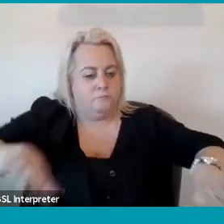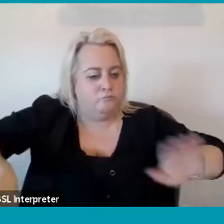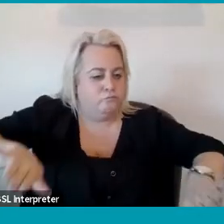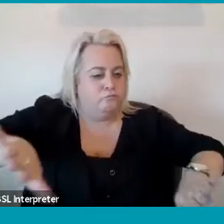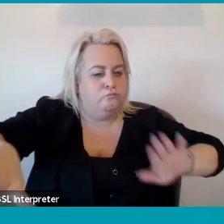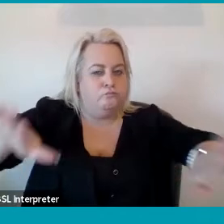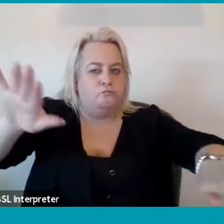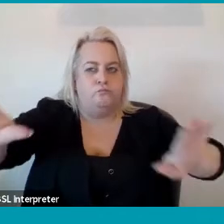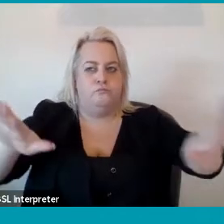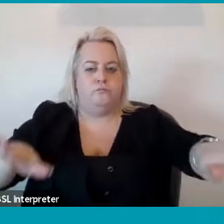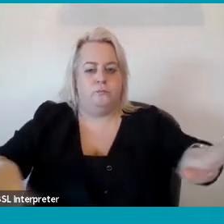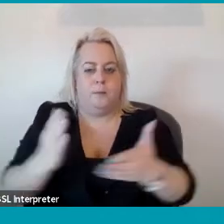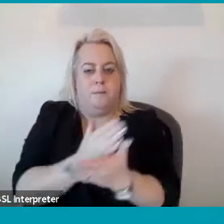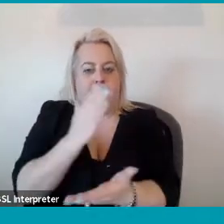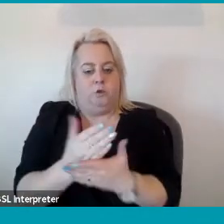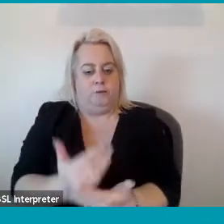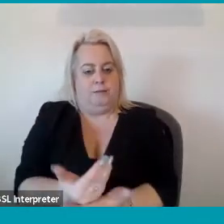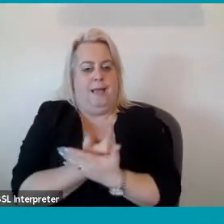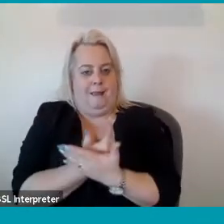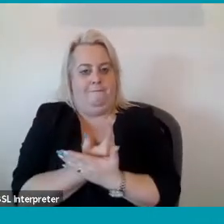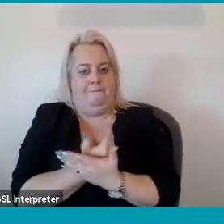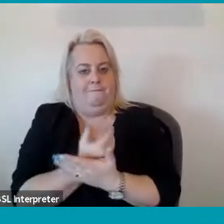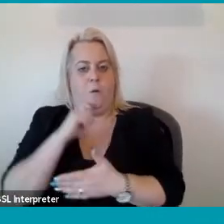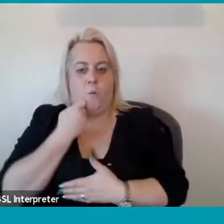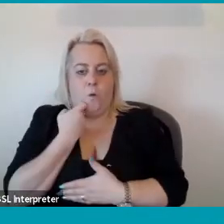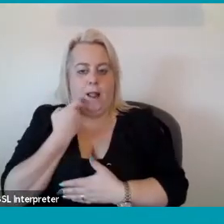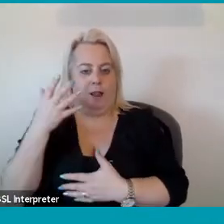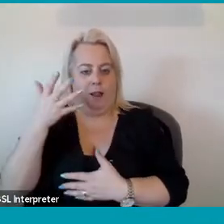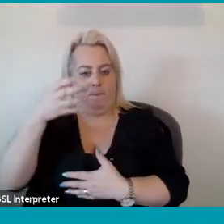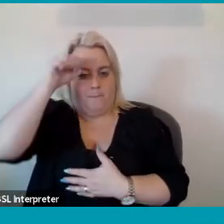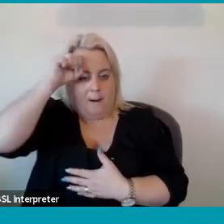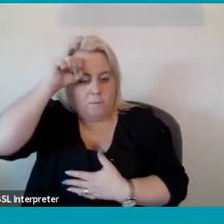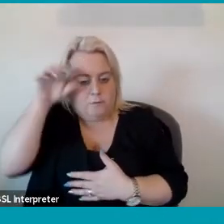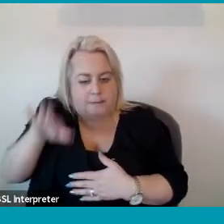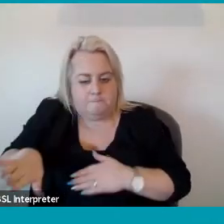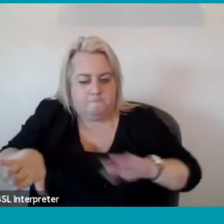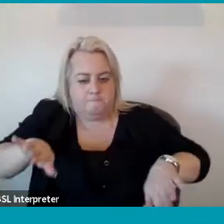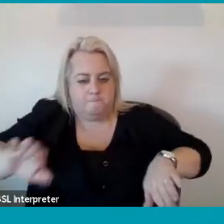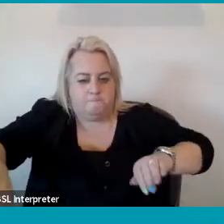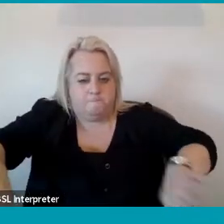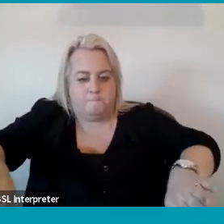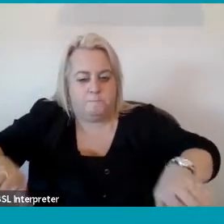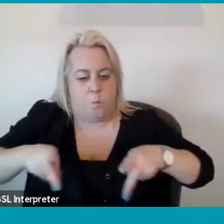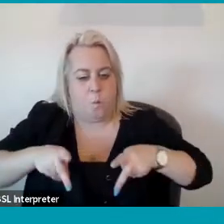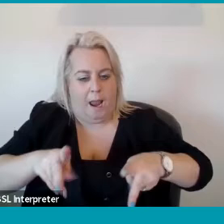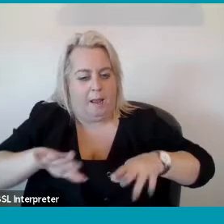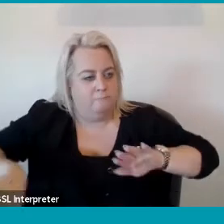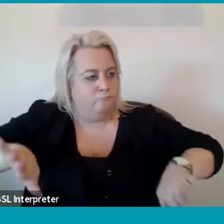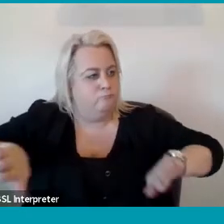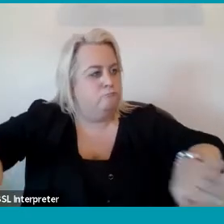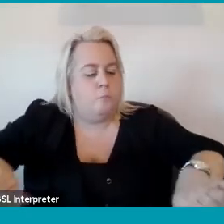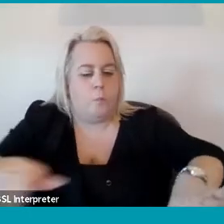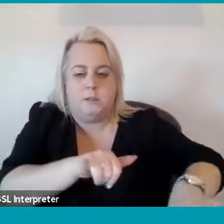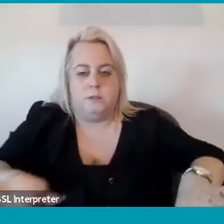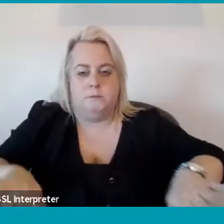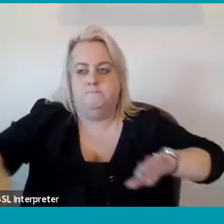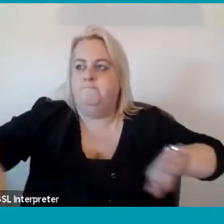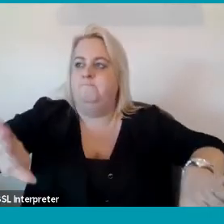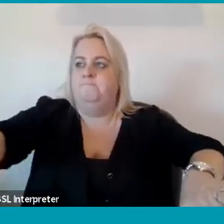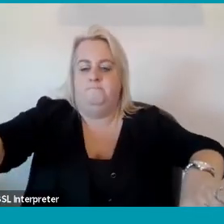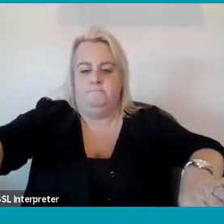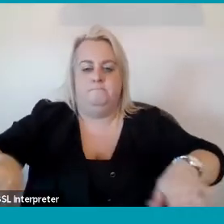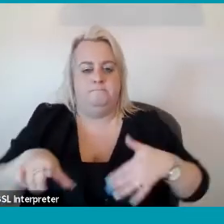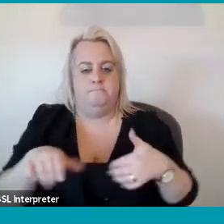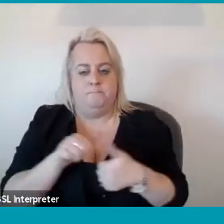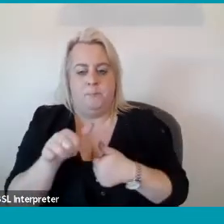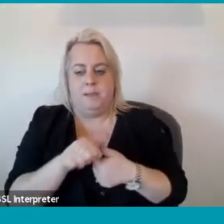keep themselves safe because they know that, these things might happen. And I say that, but actually not long ago, one